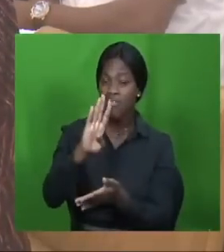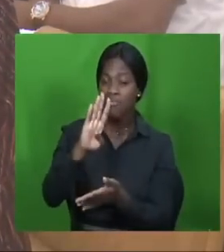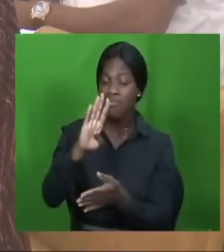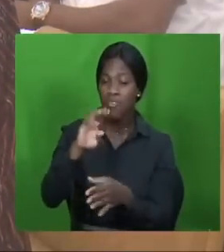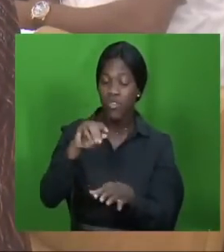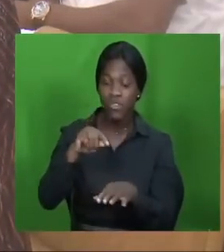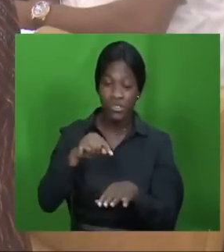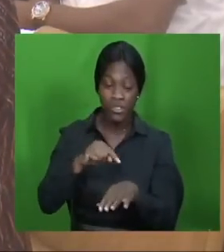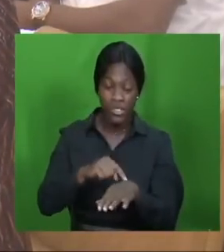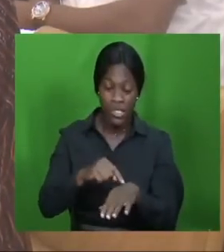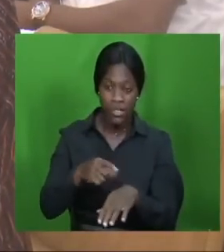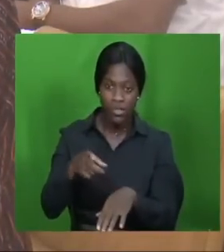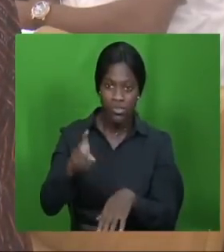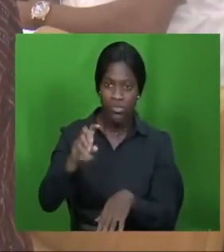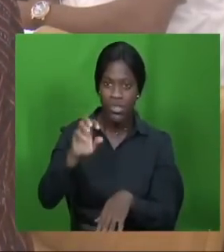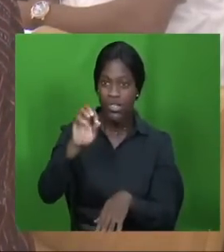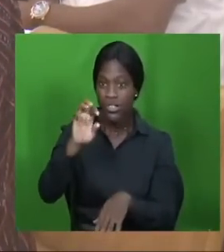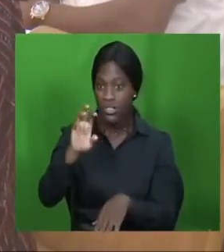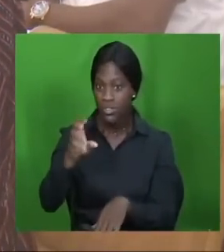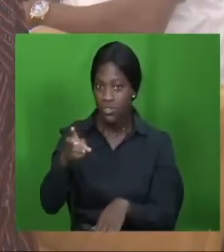2010, then